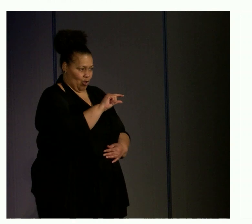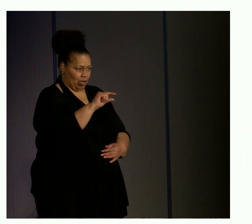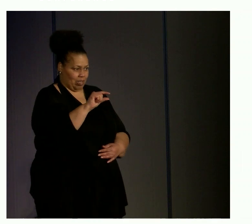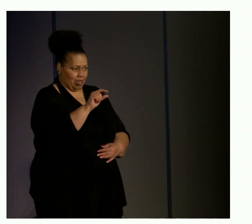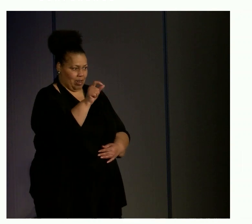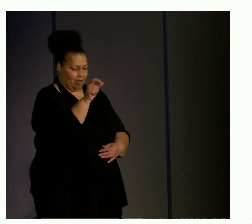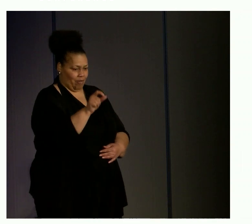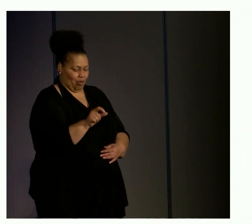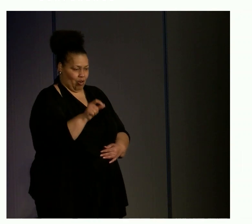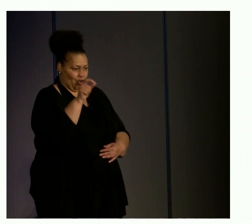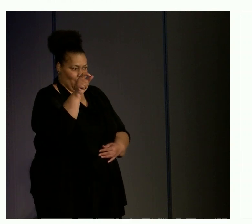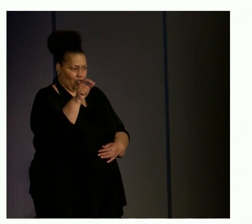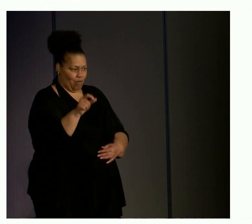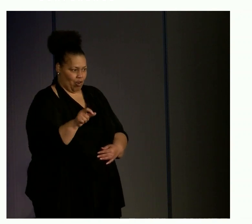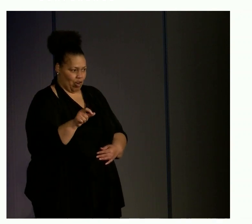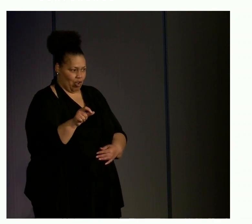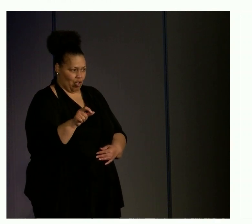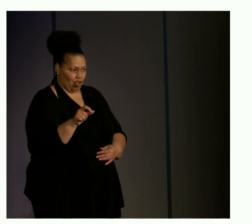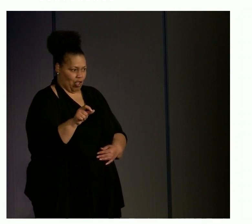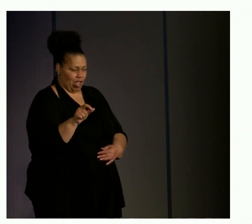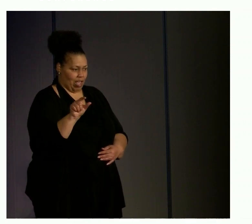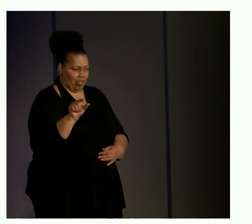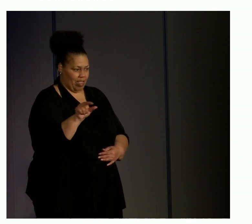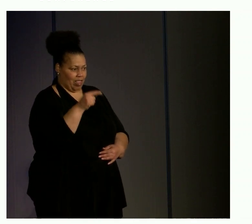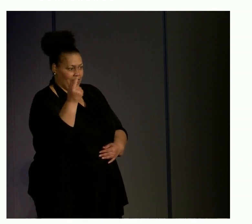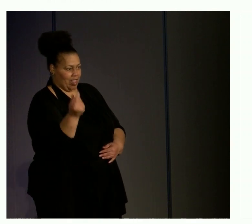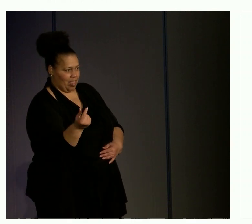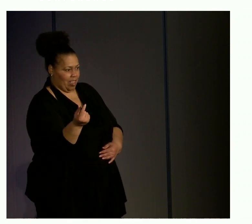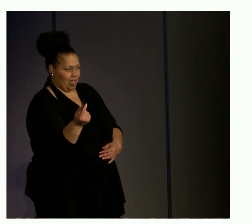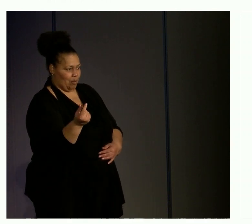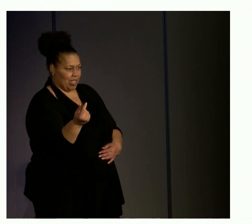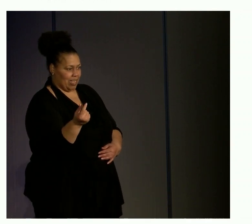vertical, vertical, and then upside down.